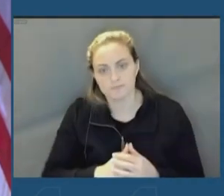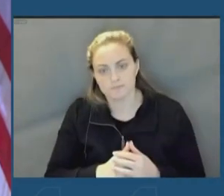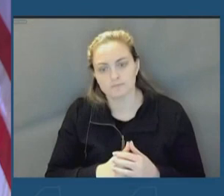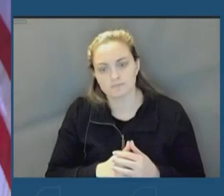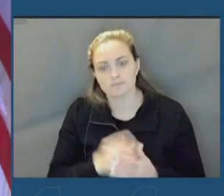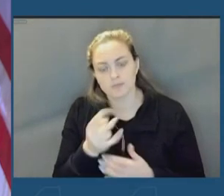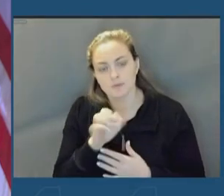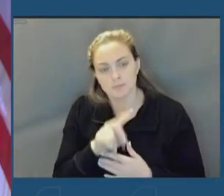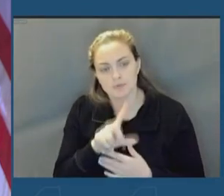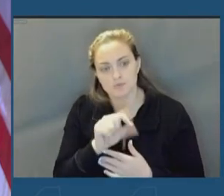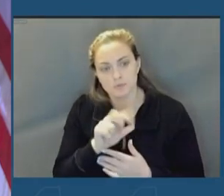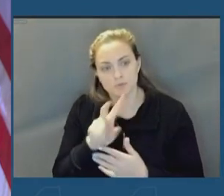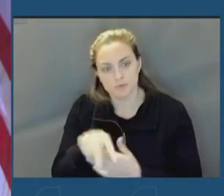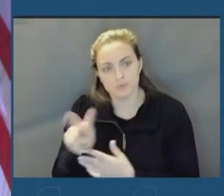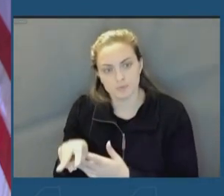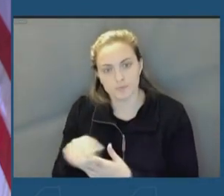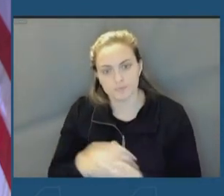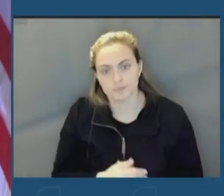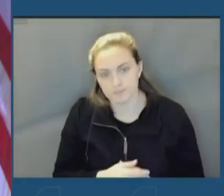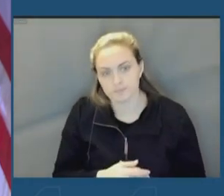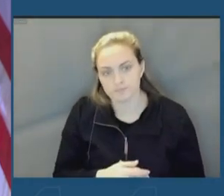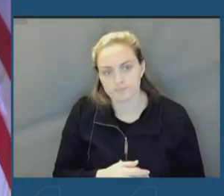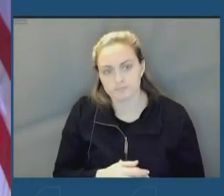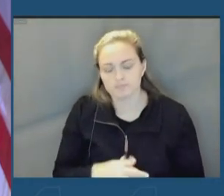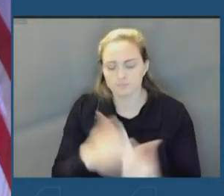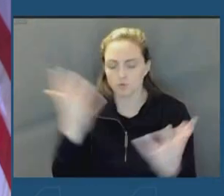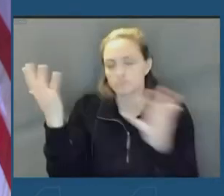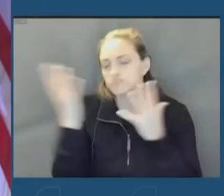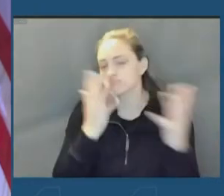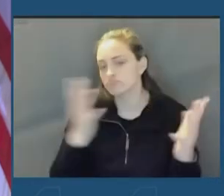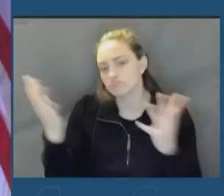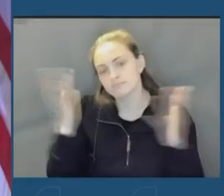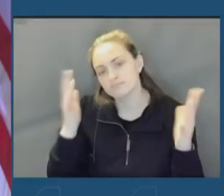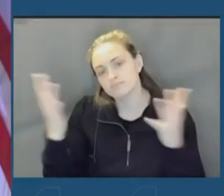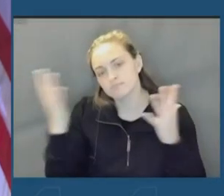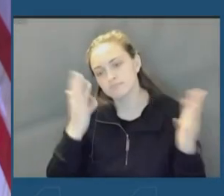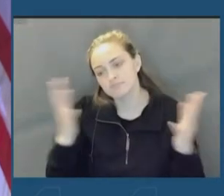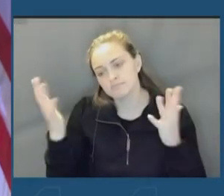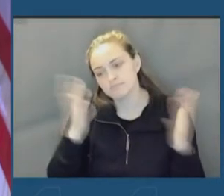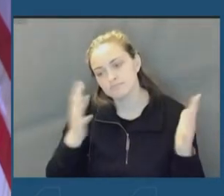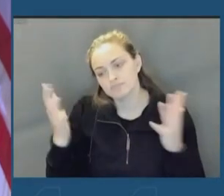of 2022. Let's give them a round of applause.